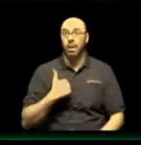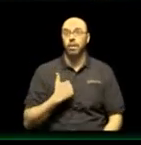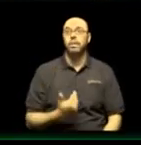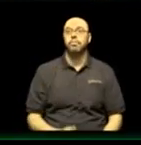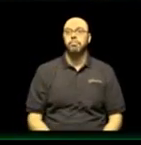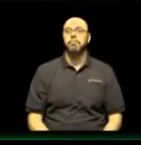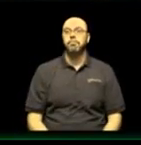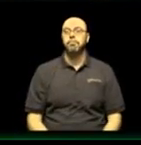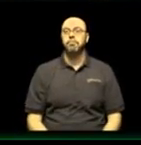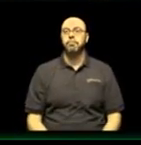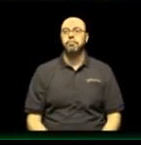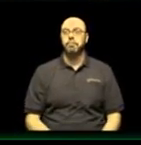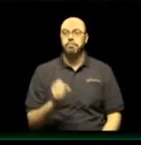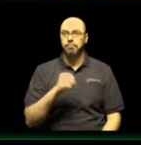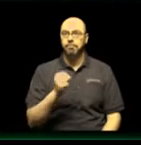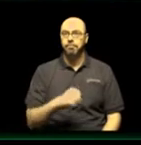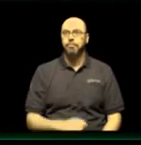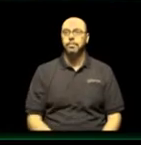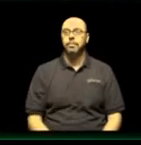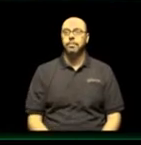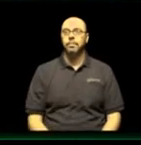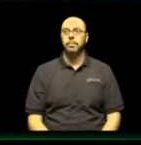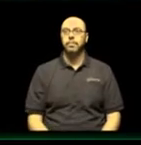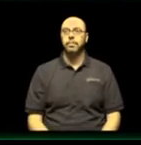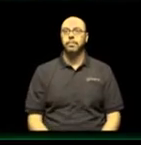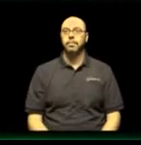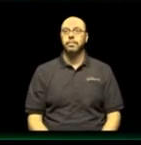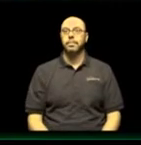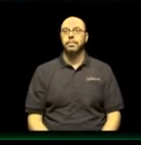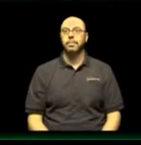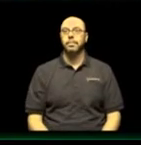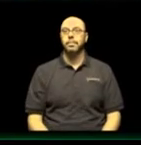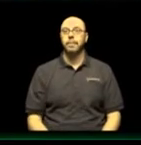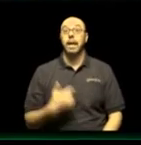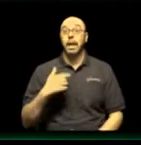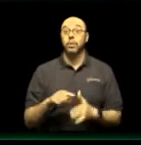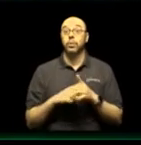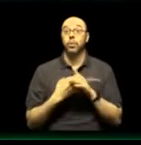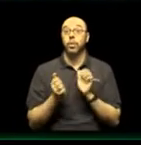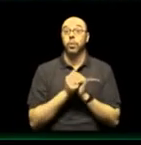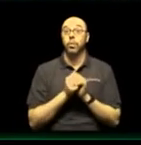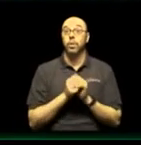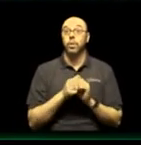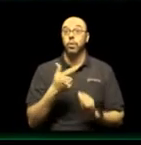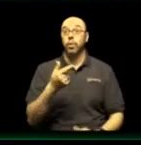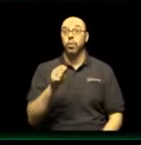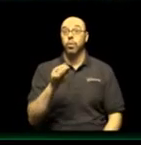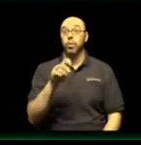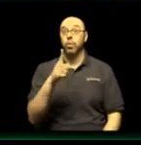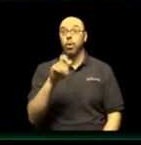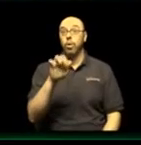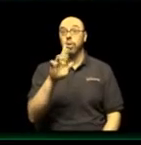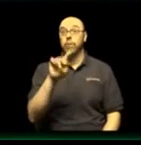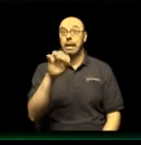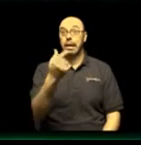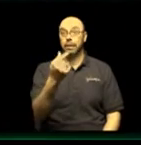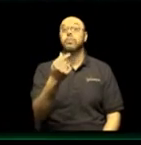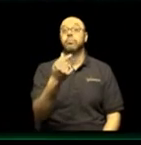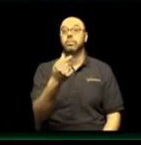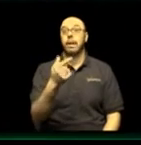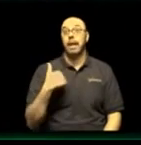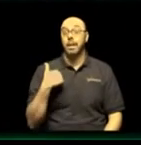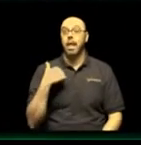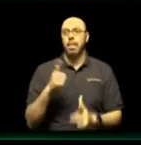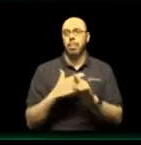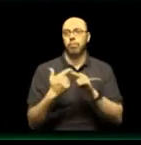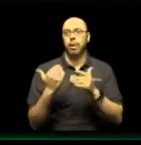old? Yes. Could you even see over the steering No, wheel? I started with go-karting. Oh, the go-kart. Okay. And Okay. I moved